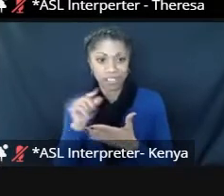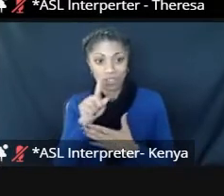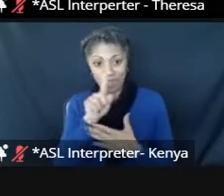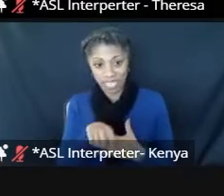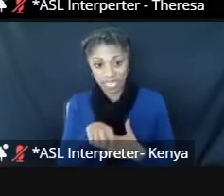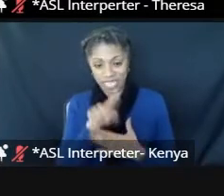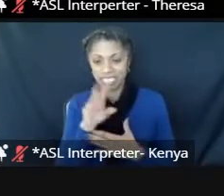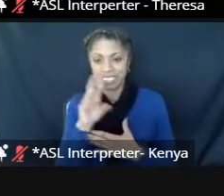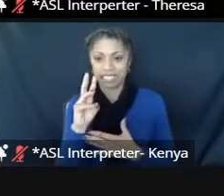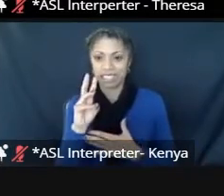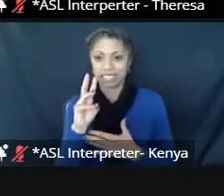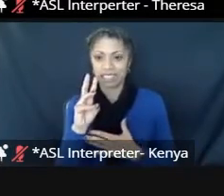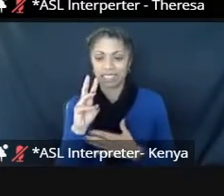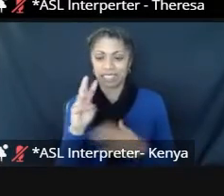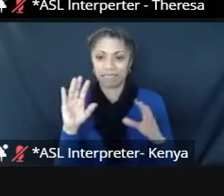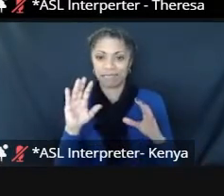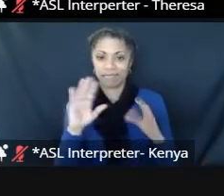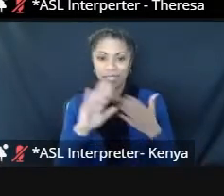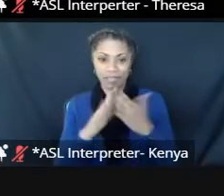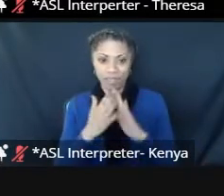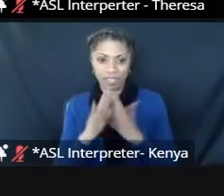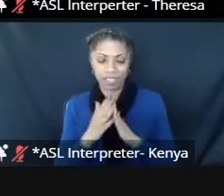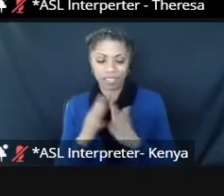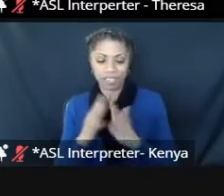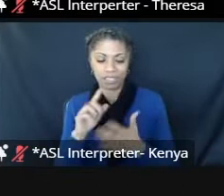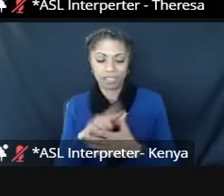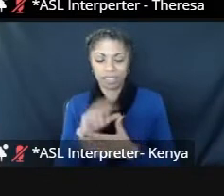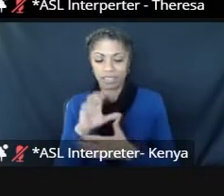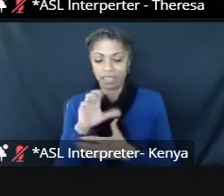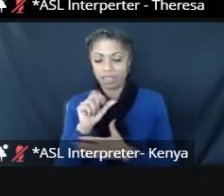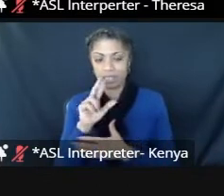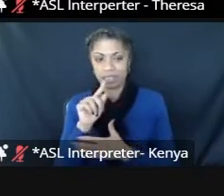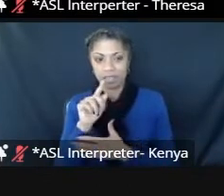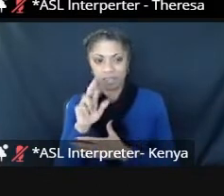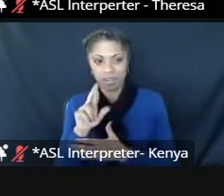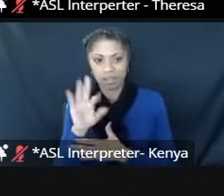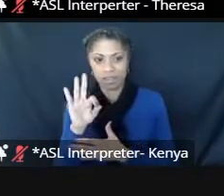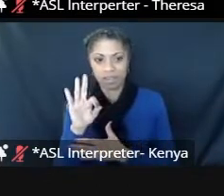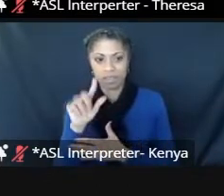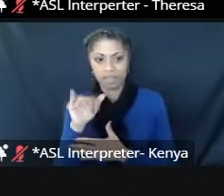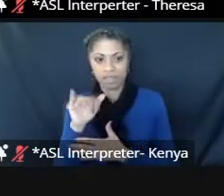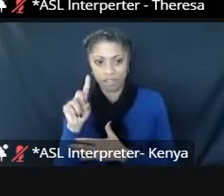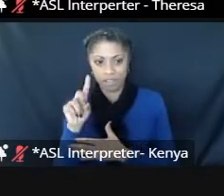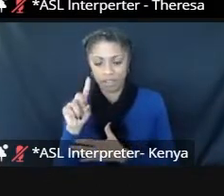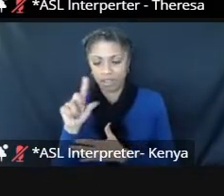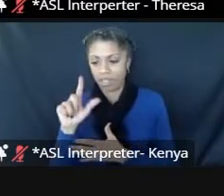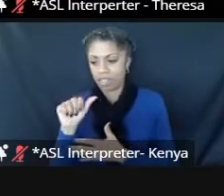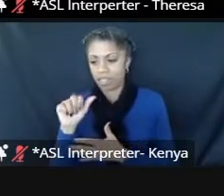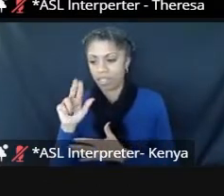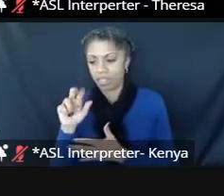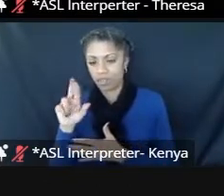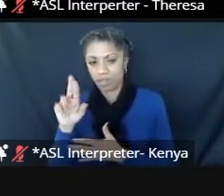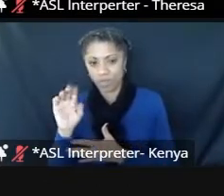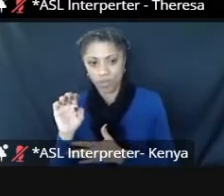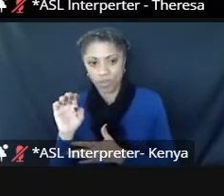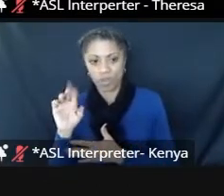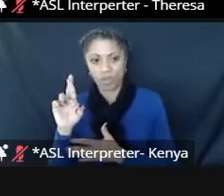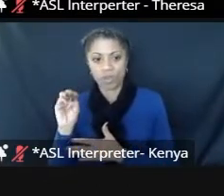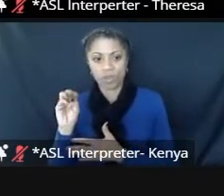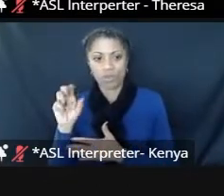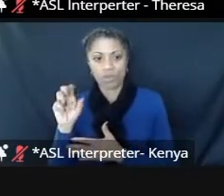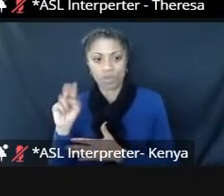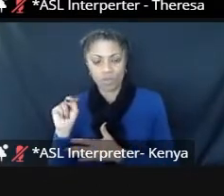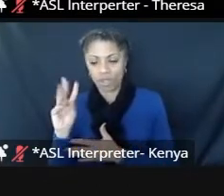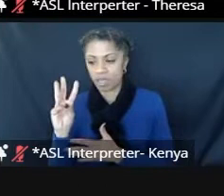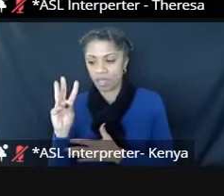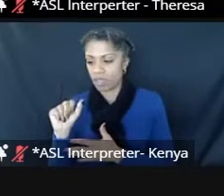communities here today. So Carter County, Floyd County, LaRue County, Rowan, Warren, and Washington counties